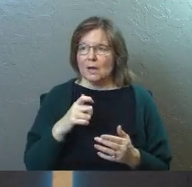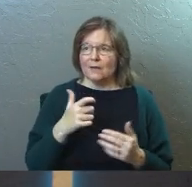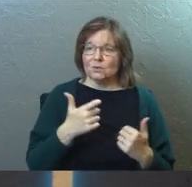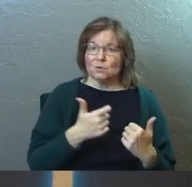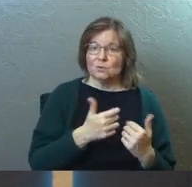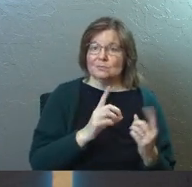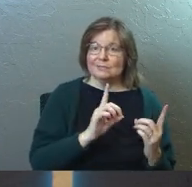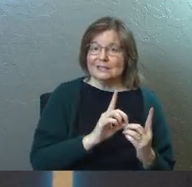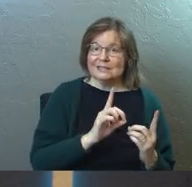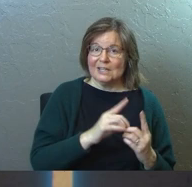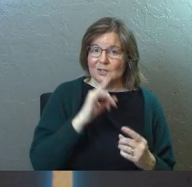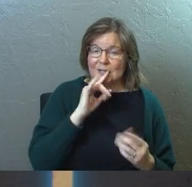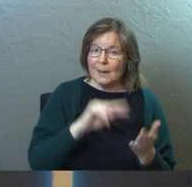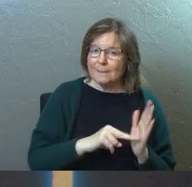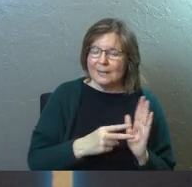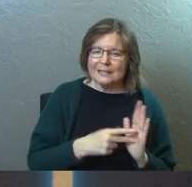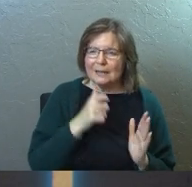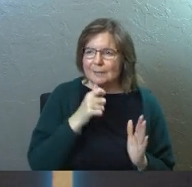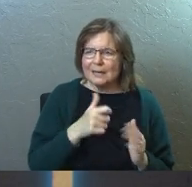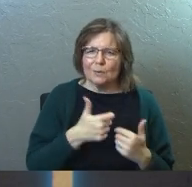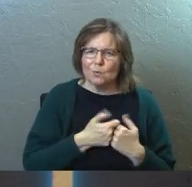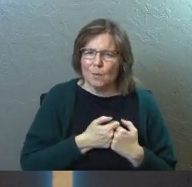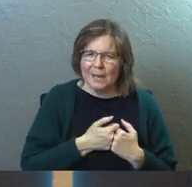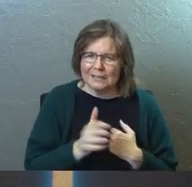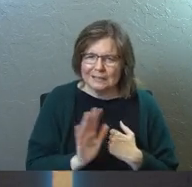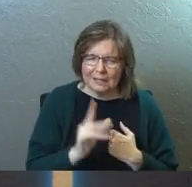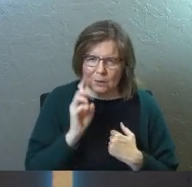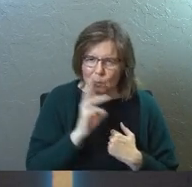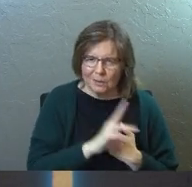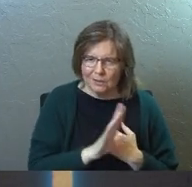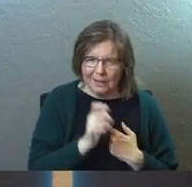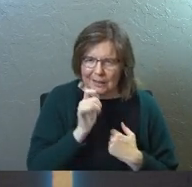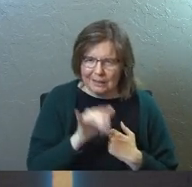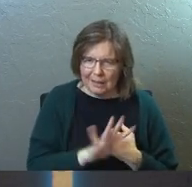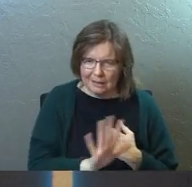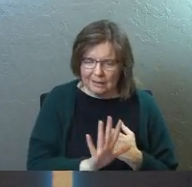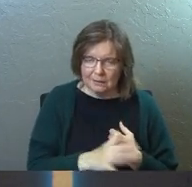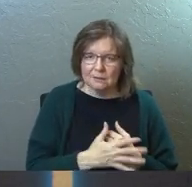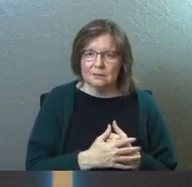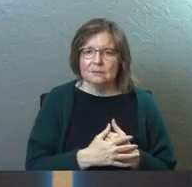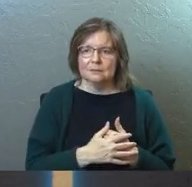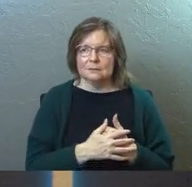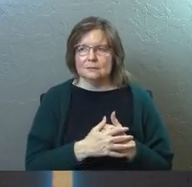got to date your kids. You know what he means by that? He doesn't mean romantic. That's weird. Not like that.